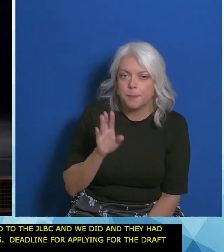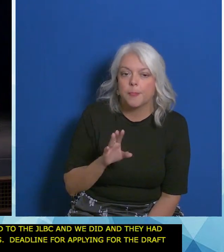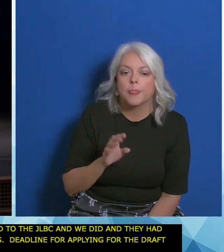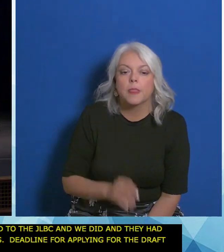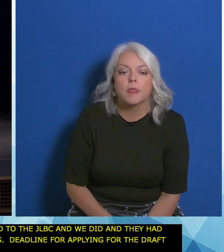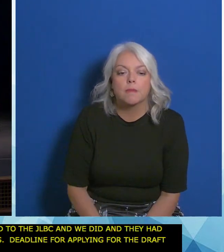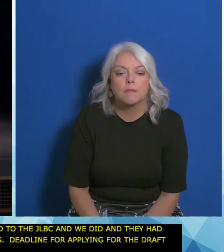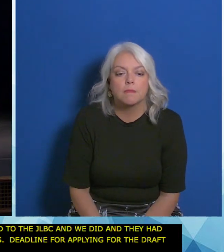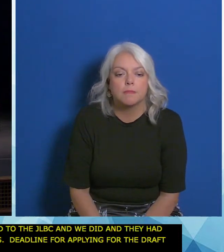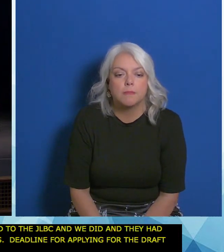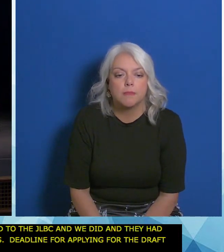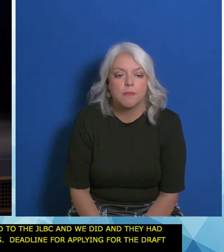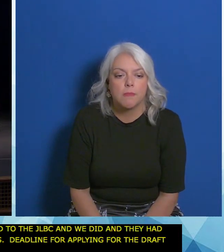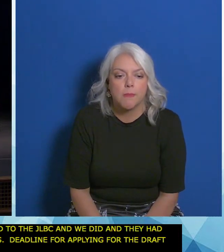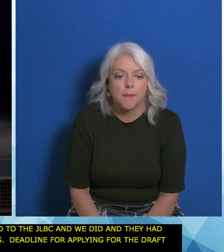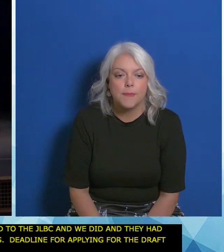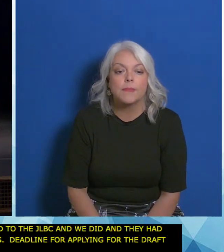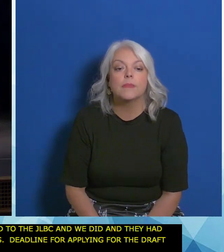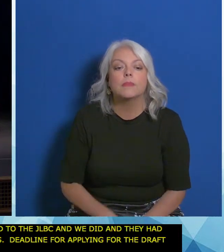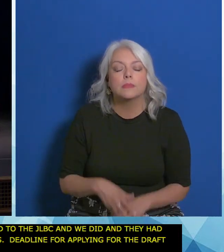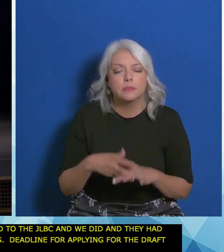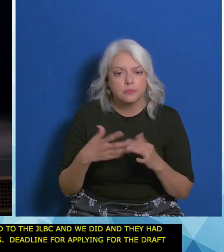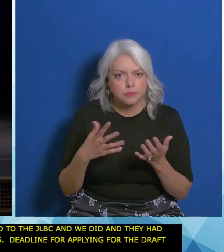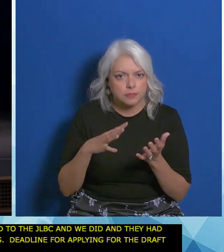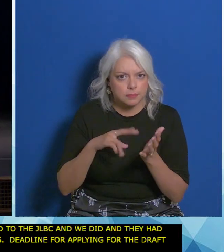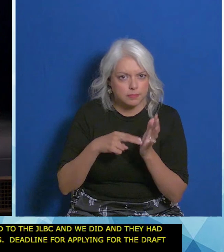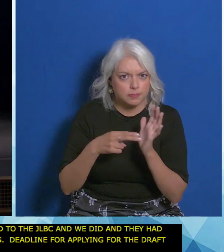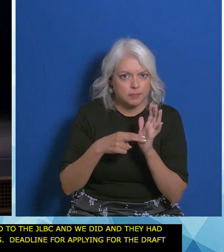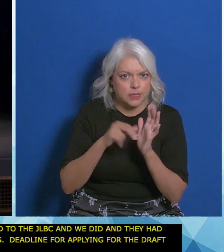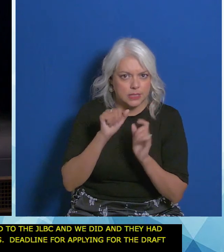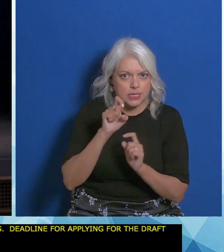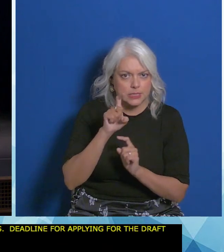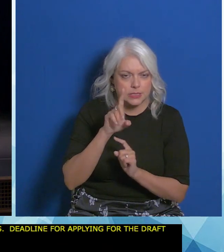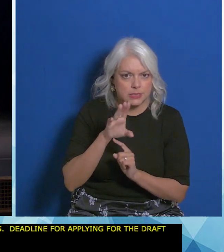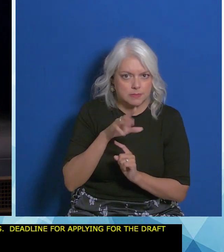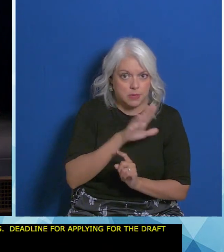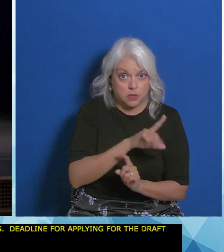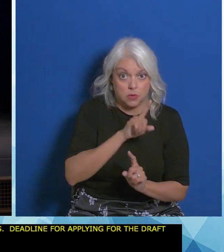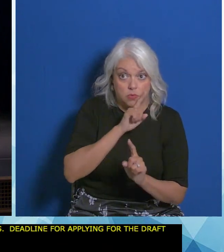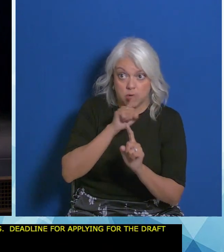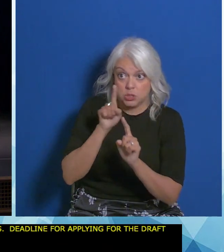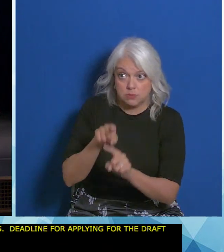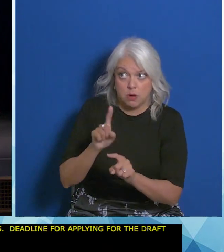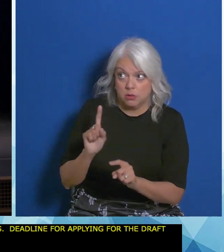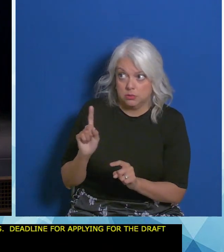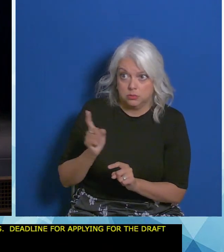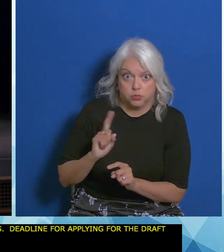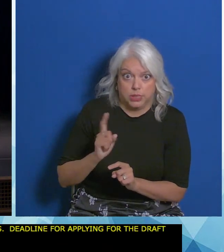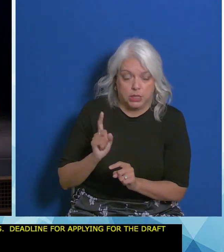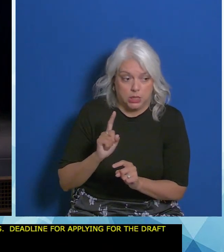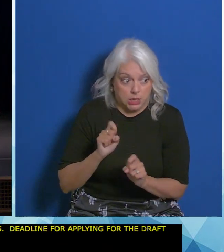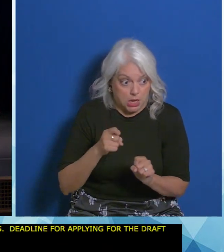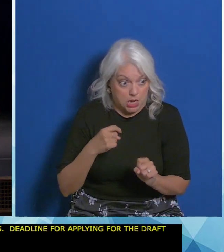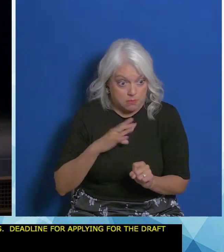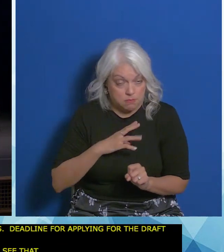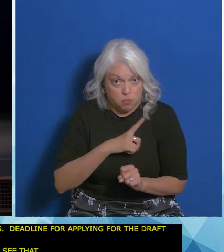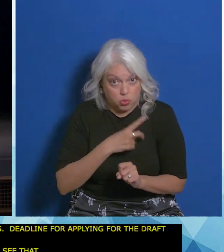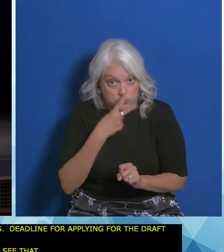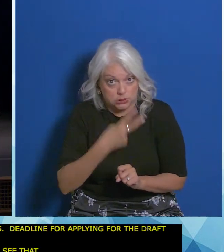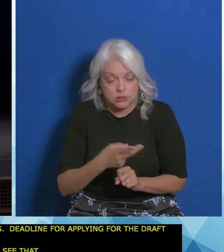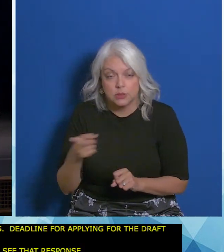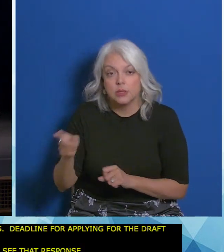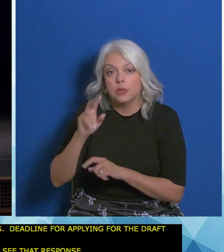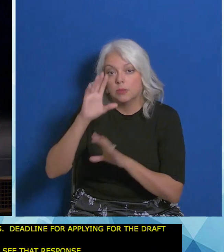And this is PV Jans. Okay, so where is ASDB's response? Will the board see that response at some point? The response